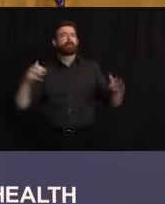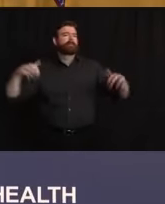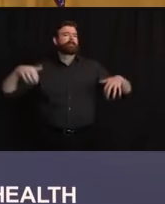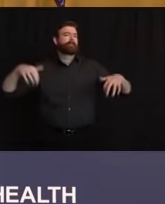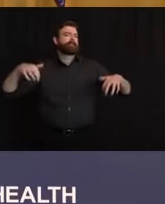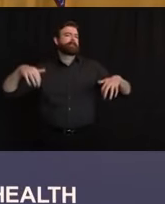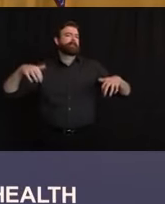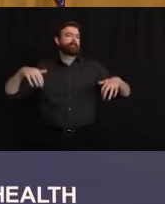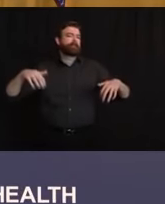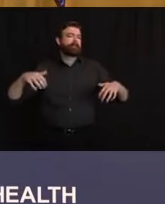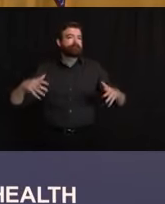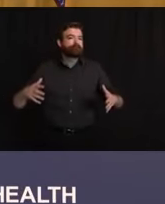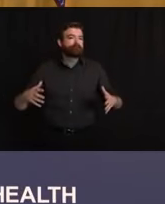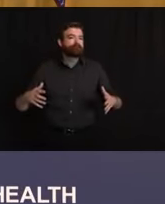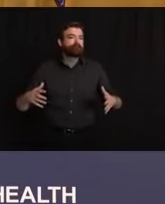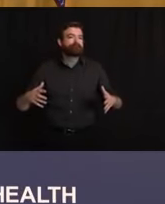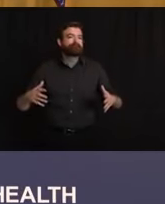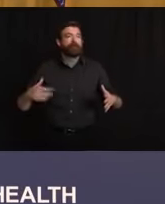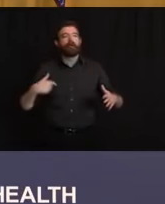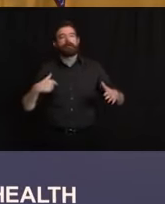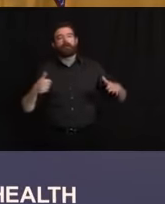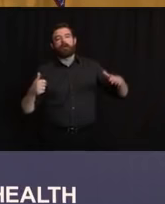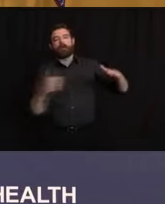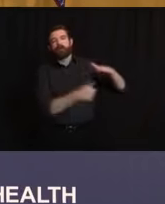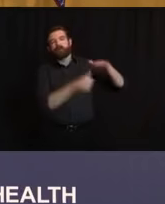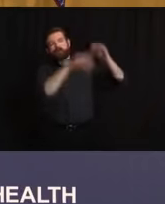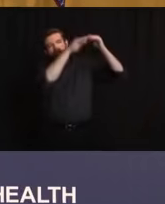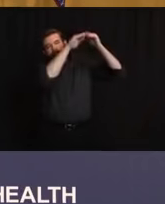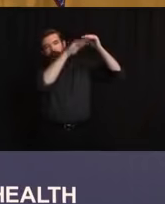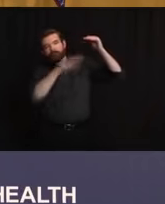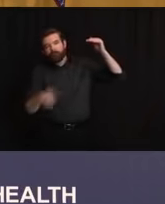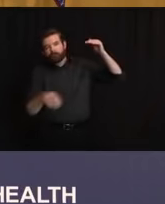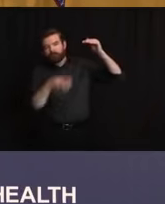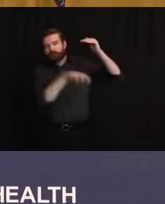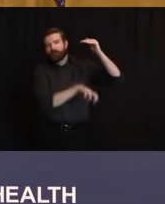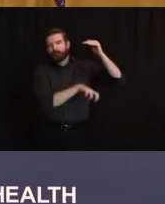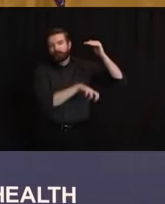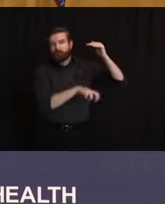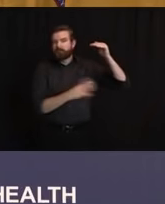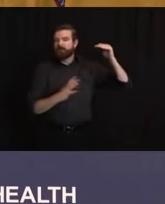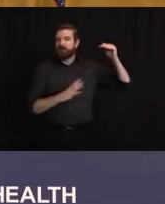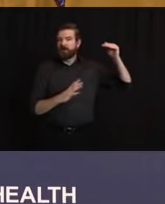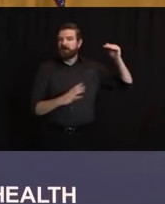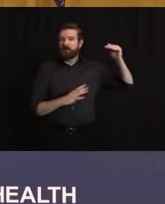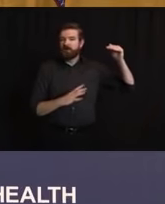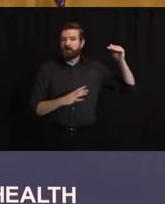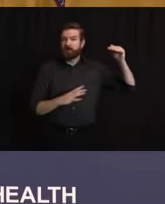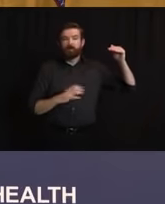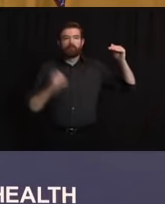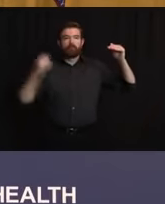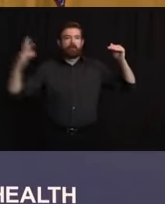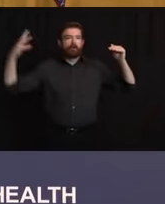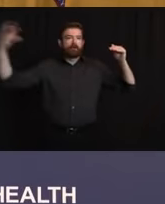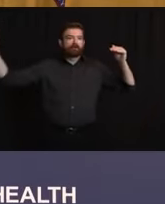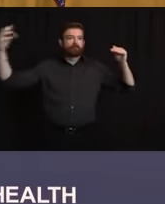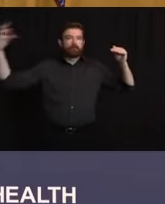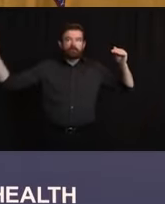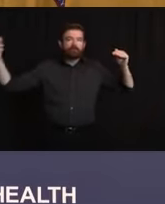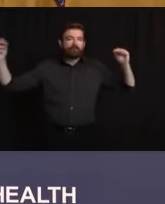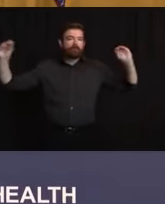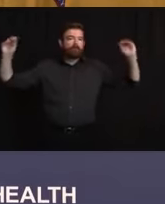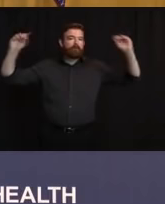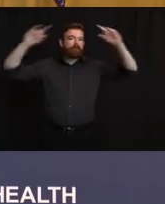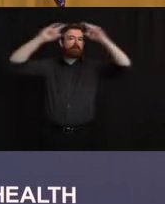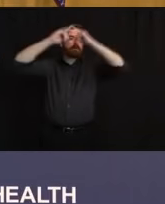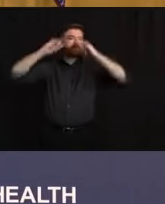The rest of virtually, other than a handful of tables, they were all outdoors with no tenting. It was a magical night, but if it had